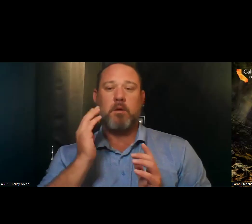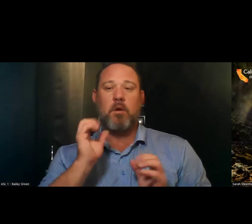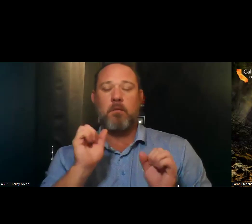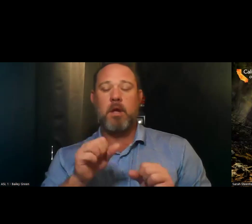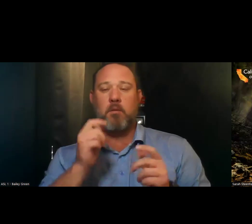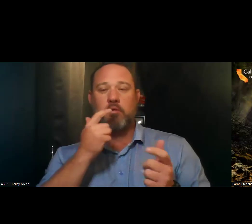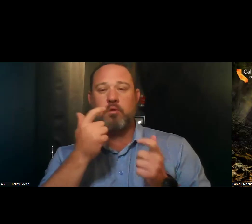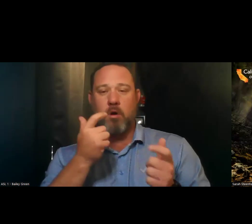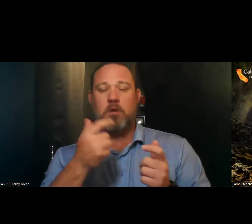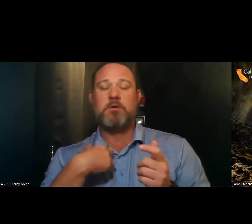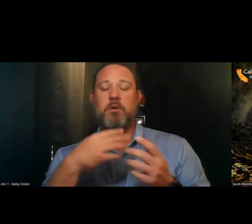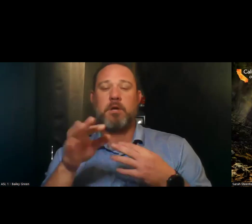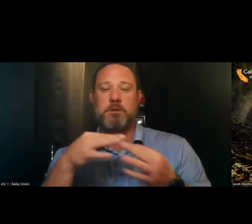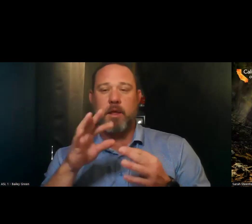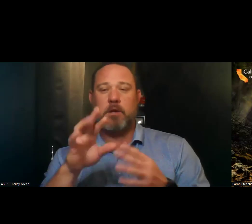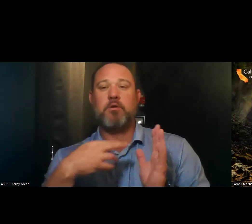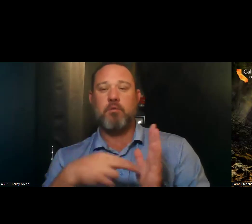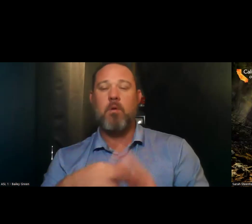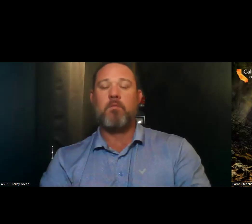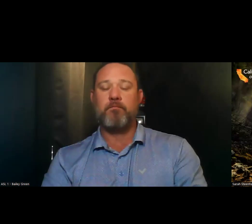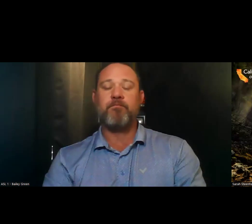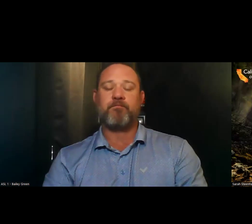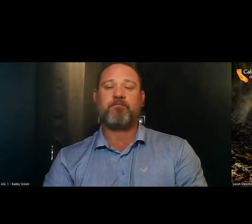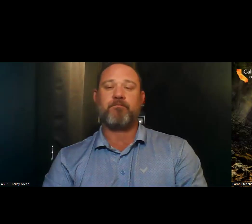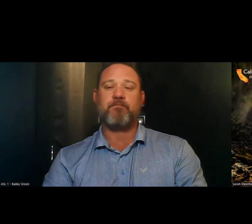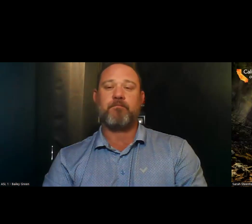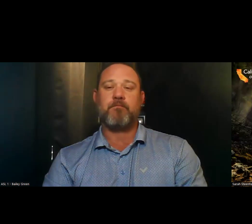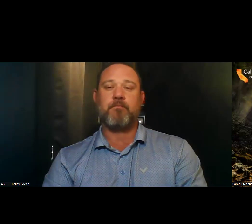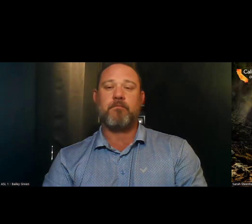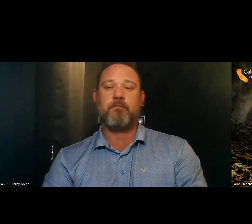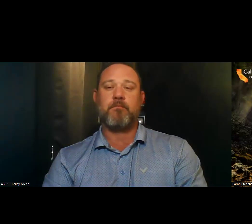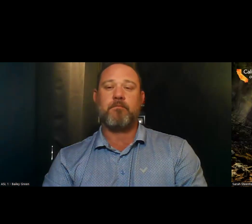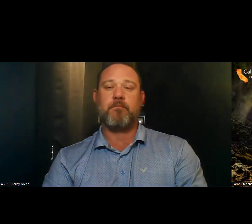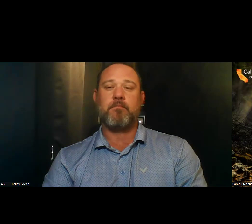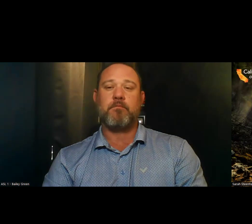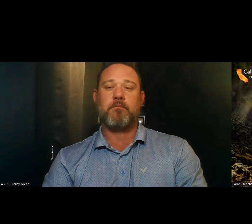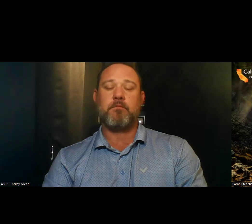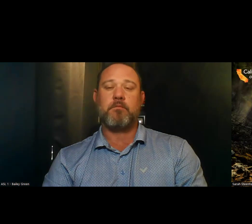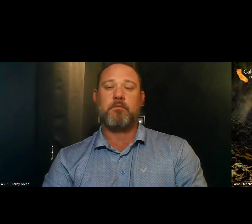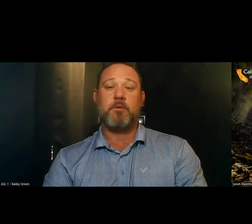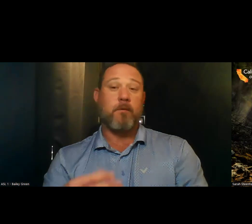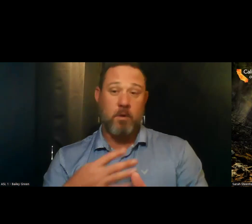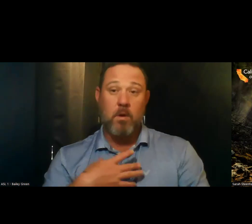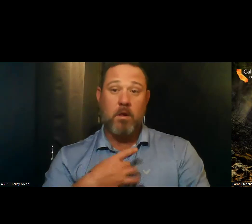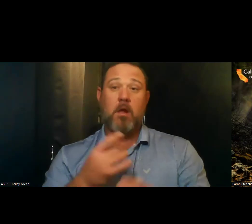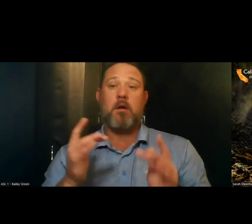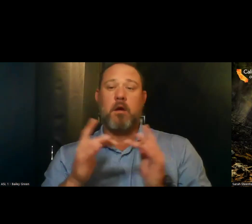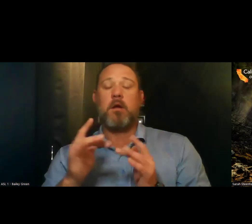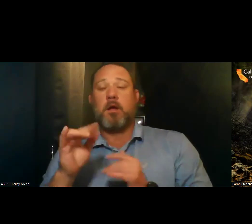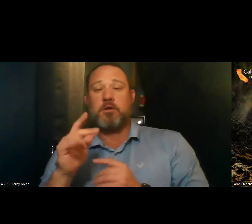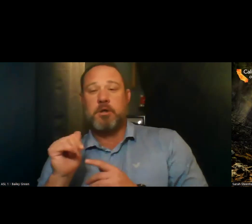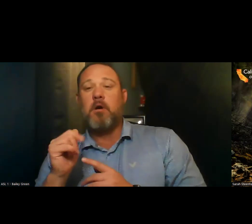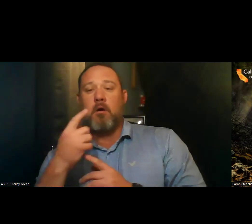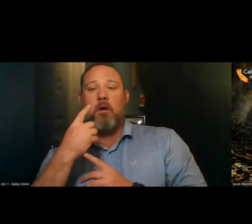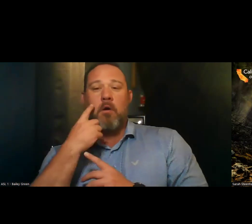watch, and we explained your role in all of this. So whoever would like, um, please contact Yia